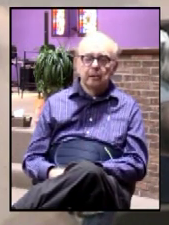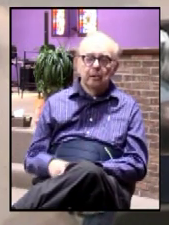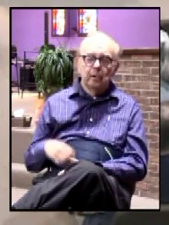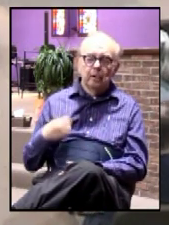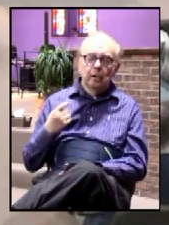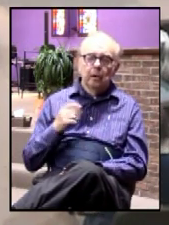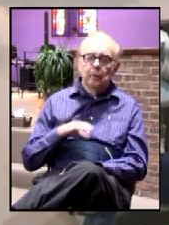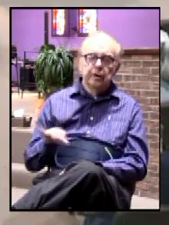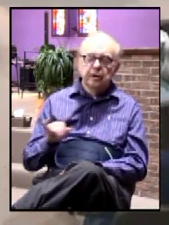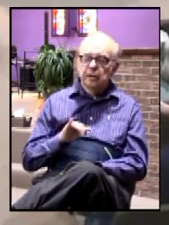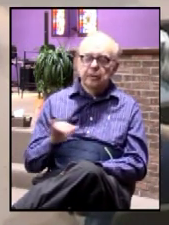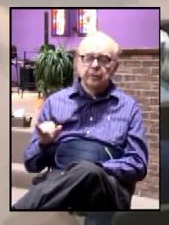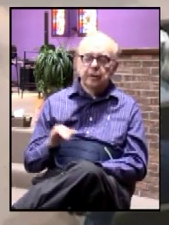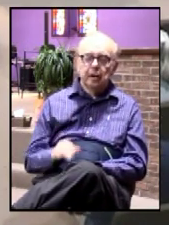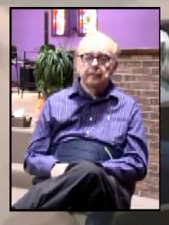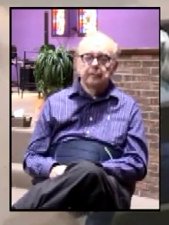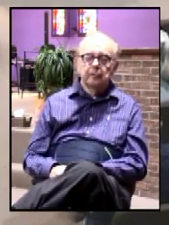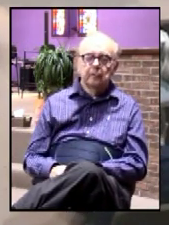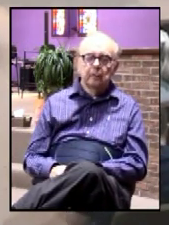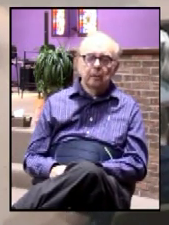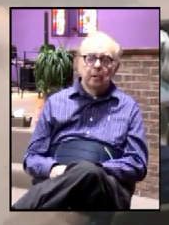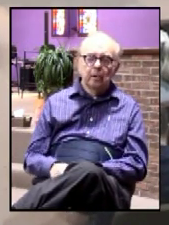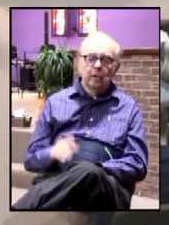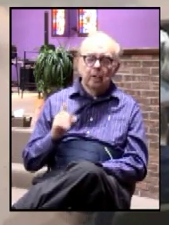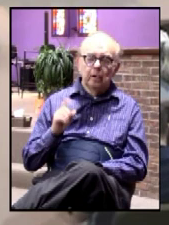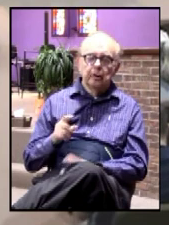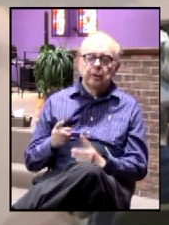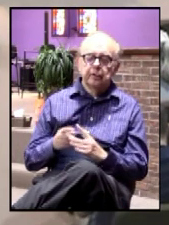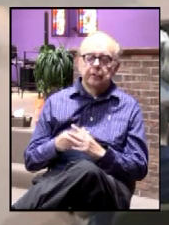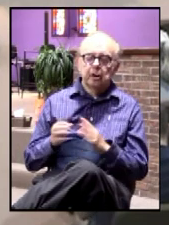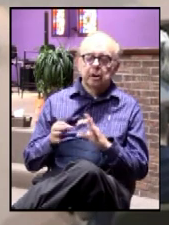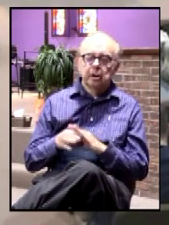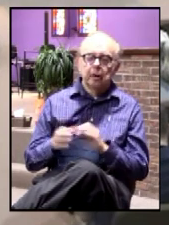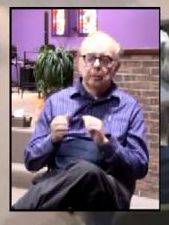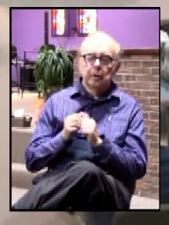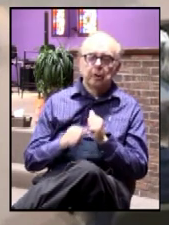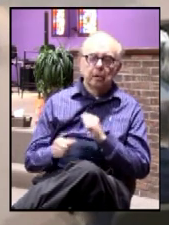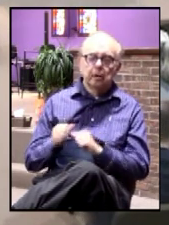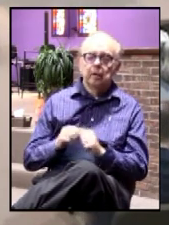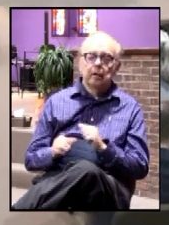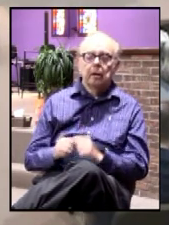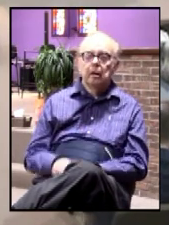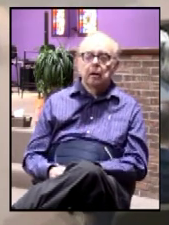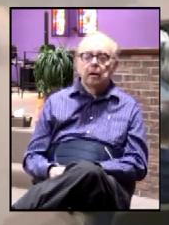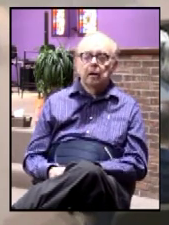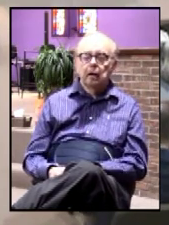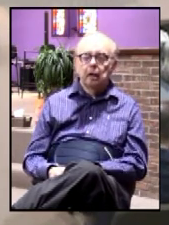We need to do the same. We need to start connecting with each other